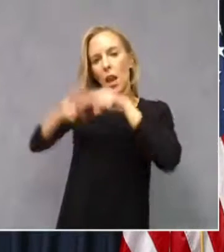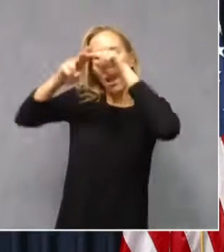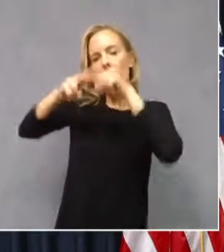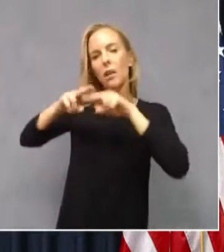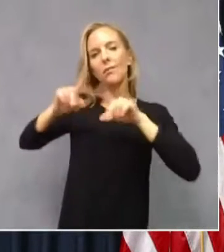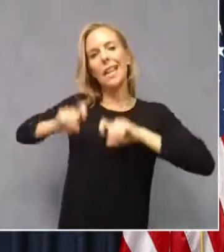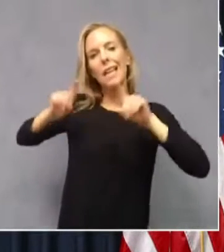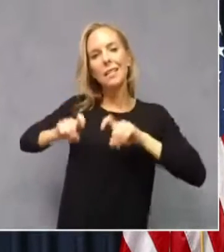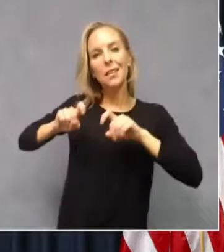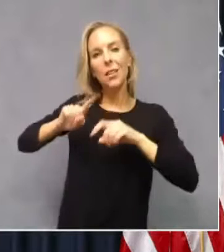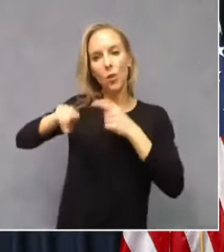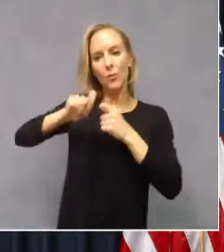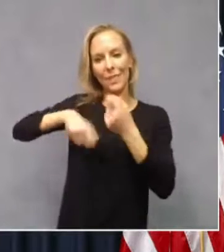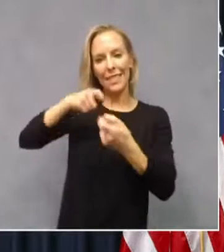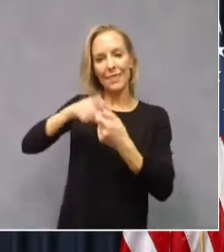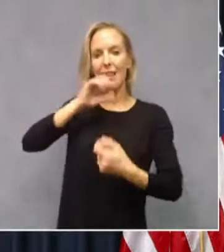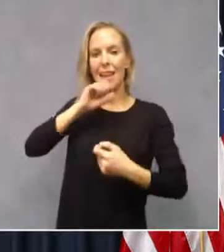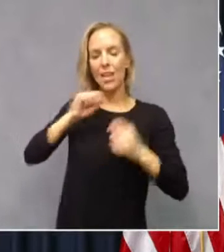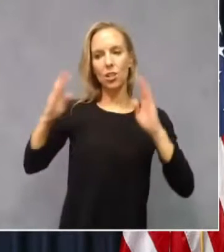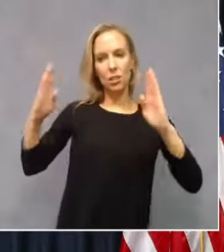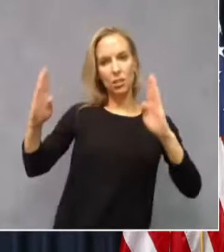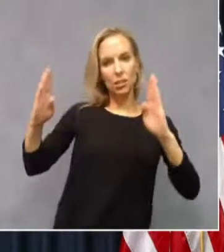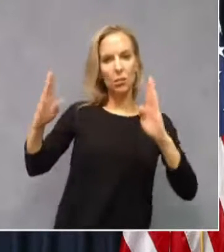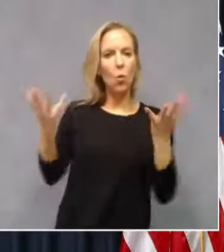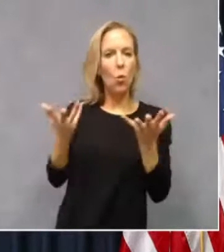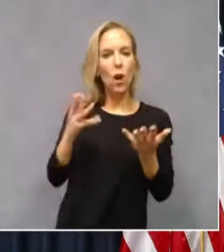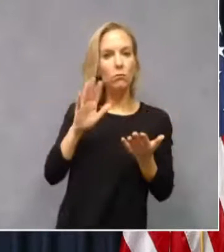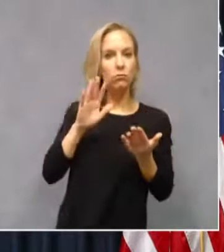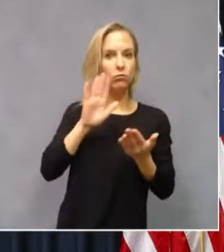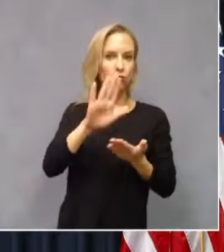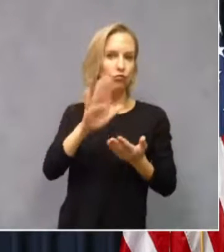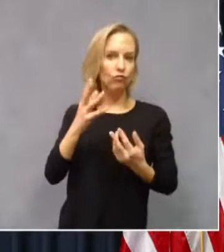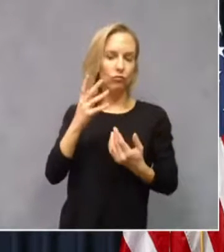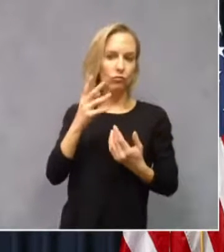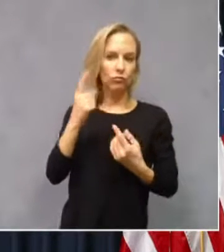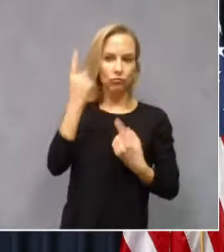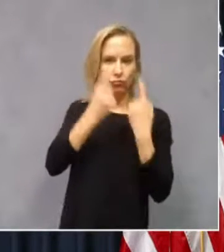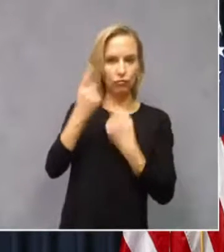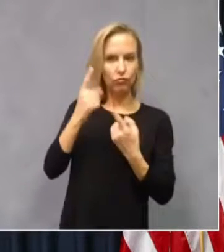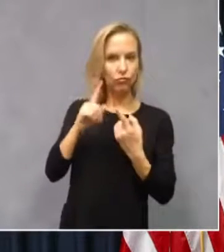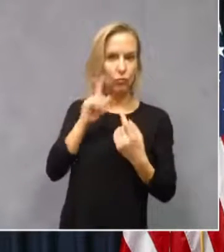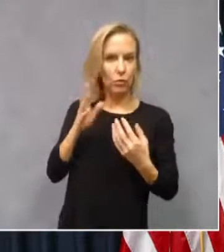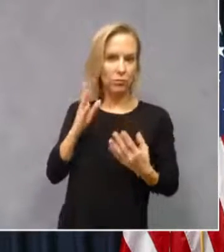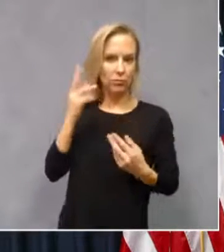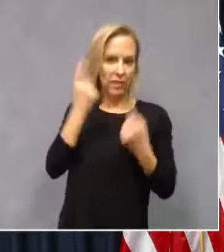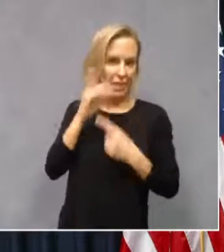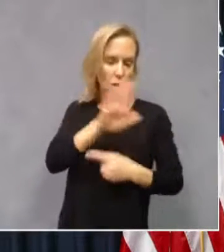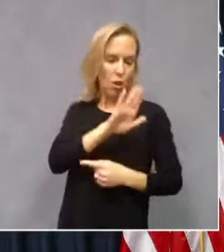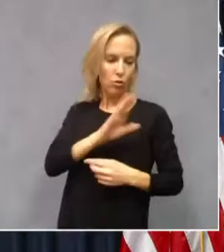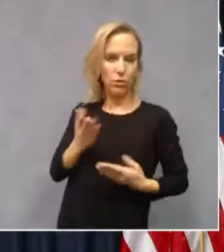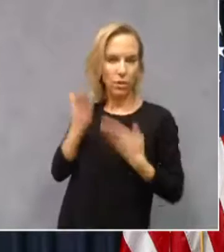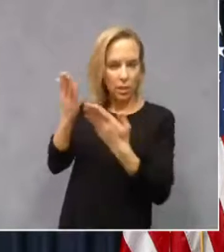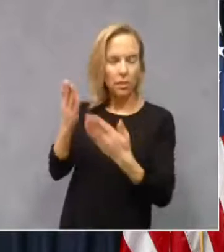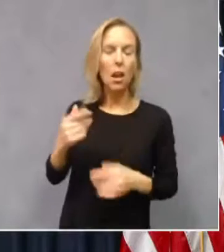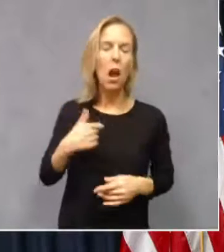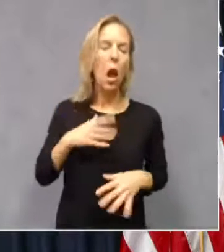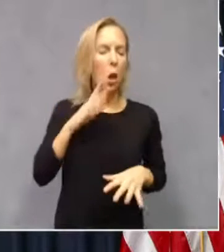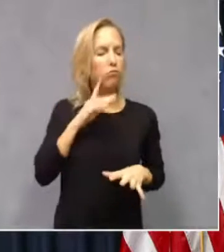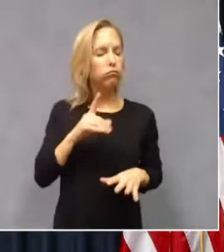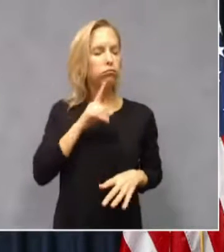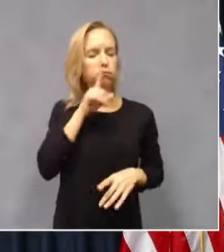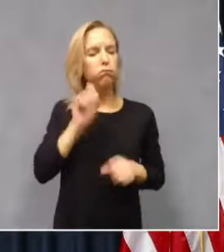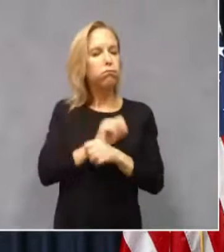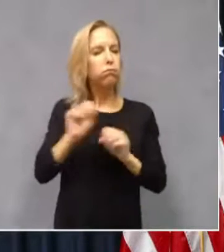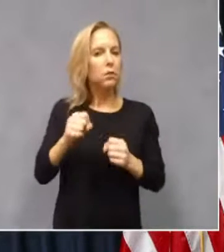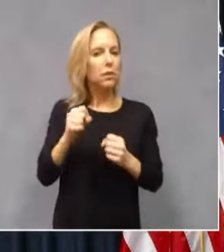were those suggestions that you will consider? Well, certainly consider the suggestions, and we've got a really